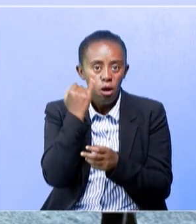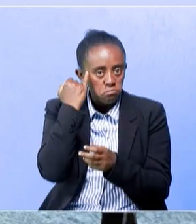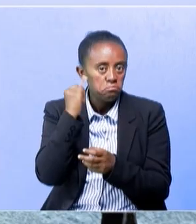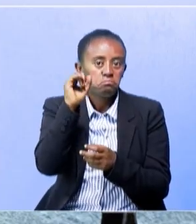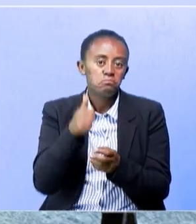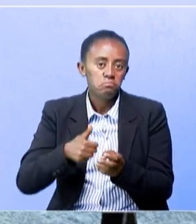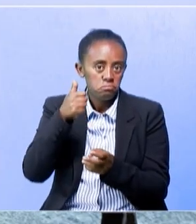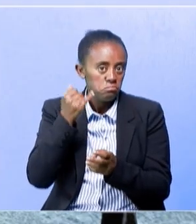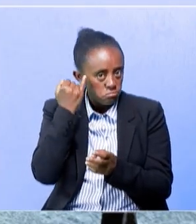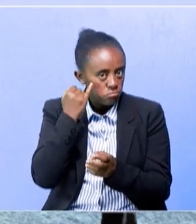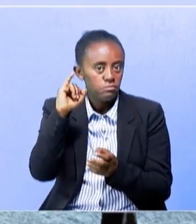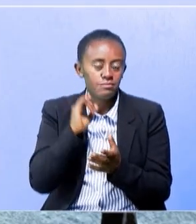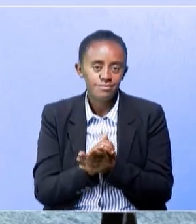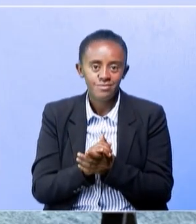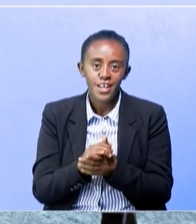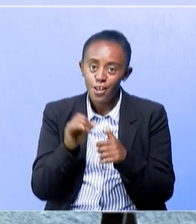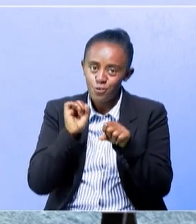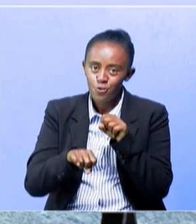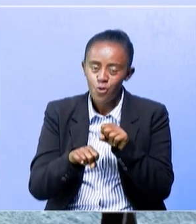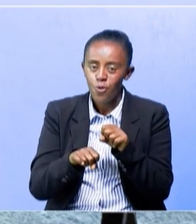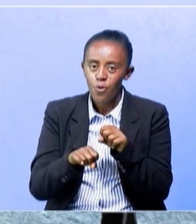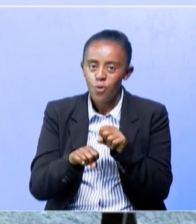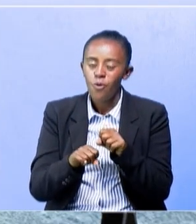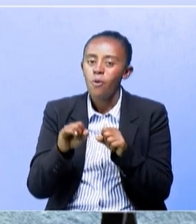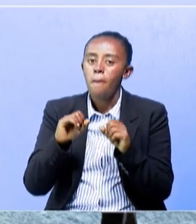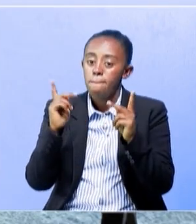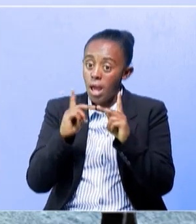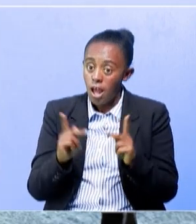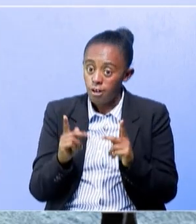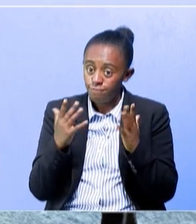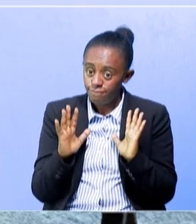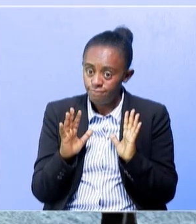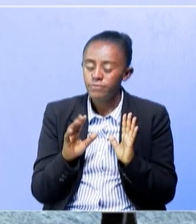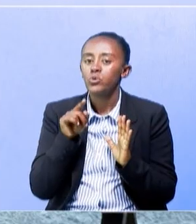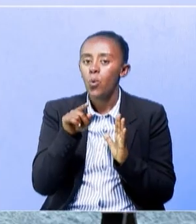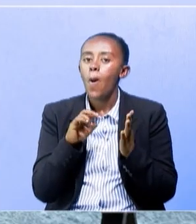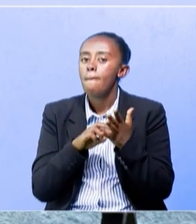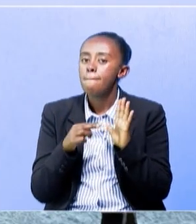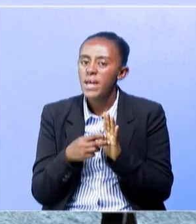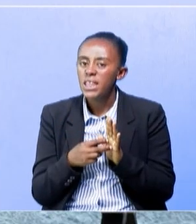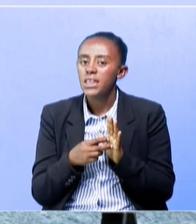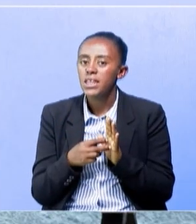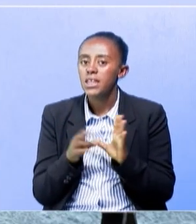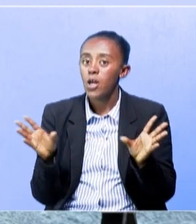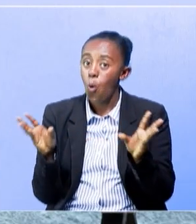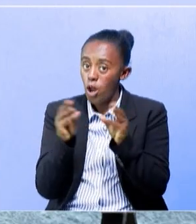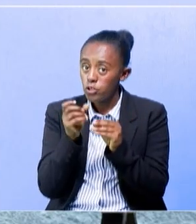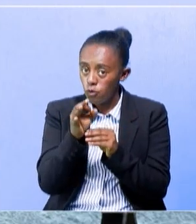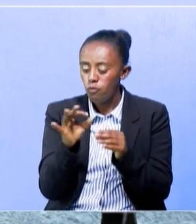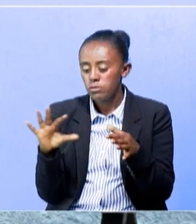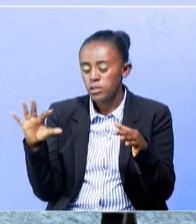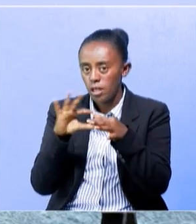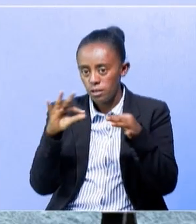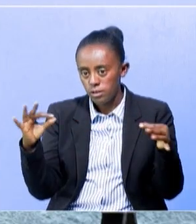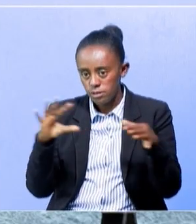idea. So when we say paragraphs, we mean that the collection of